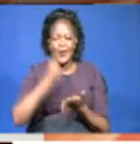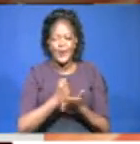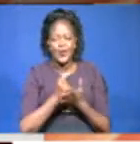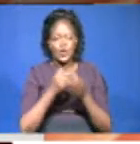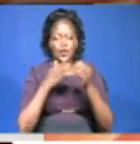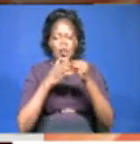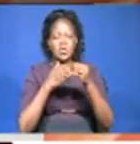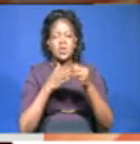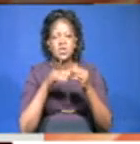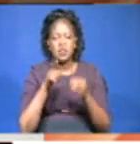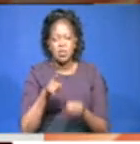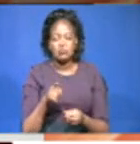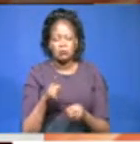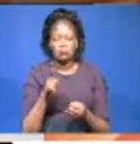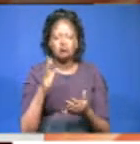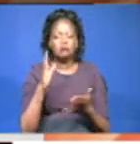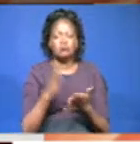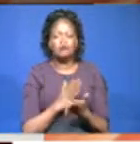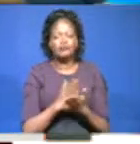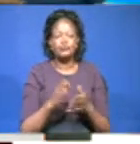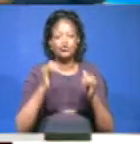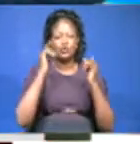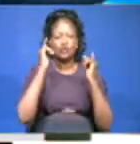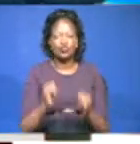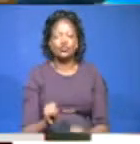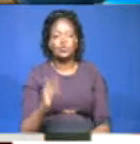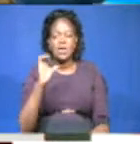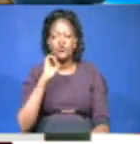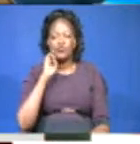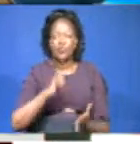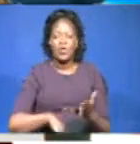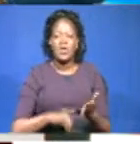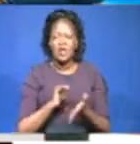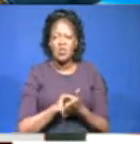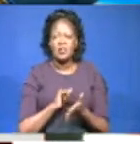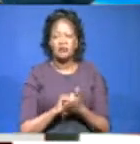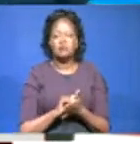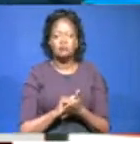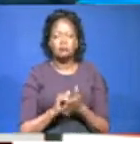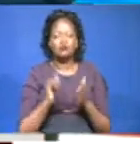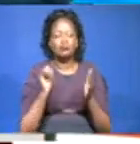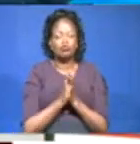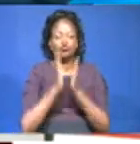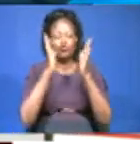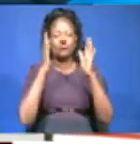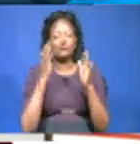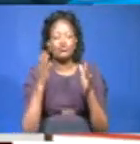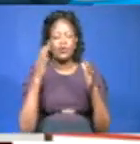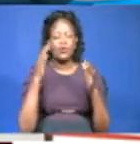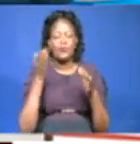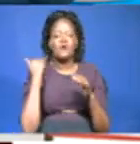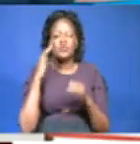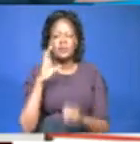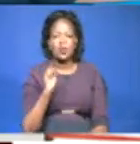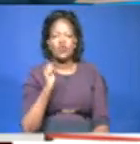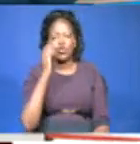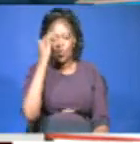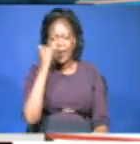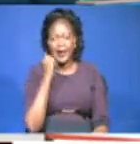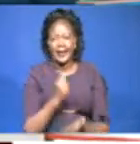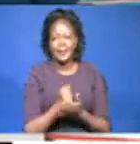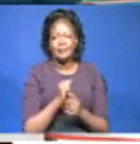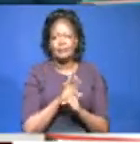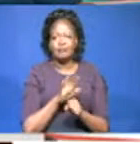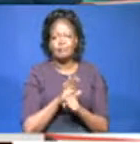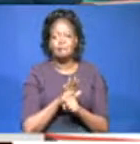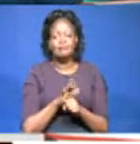docket. The new CS lauded her predecessor for great strides in health provision nationally during his